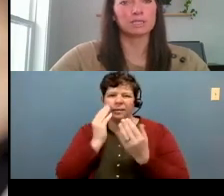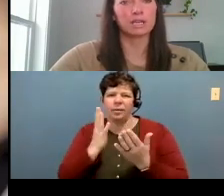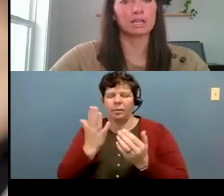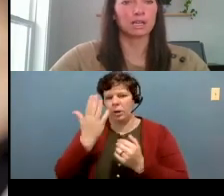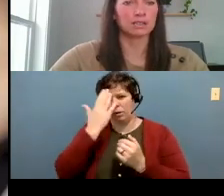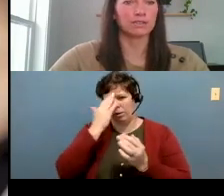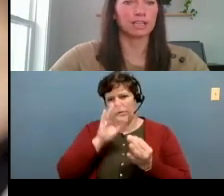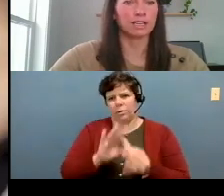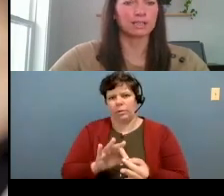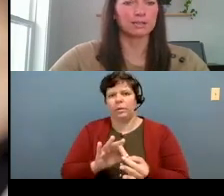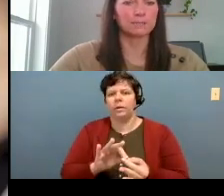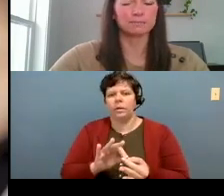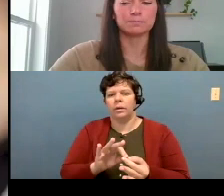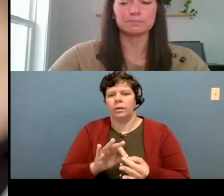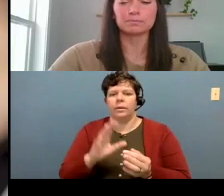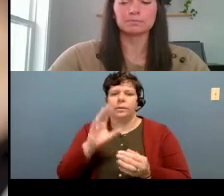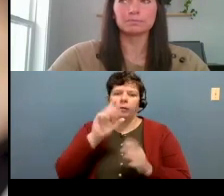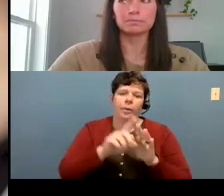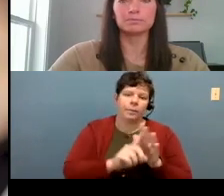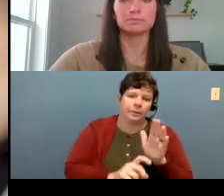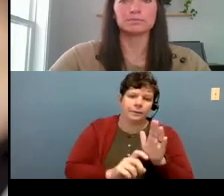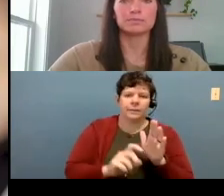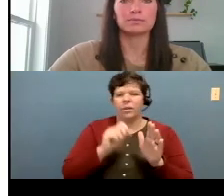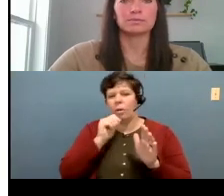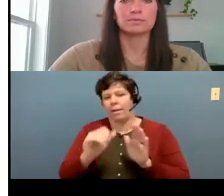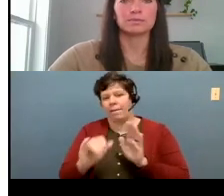to missing and unidentified cases.